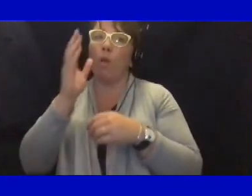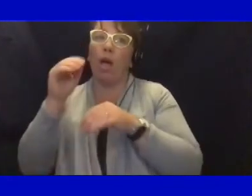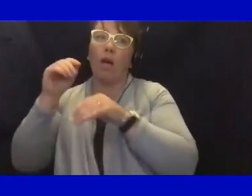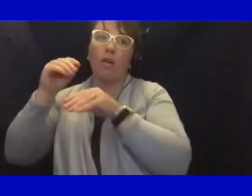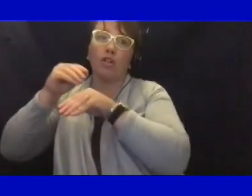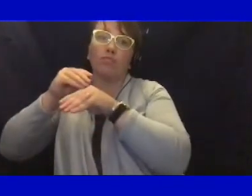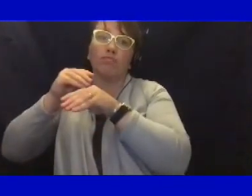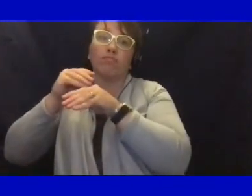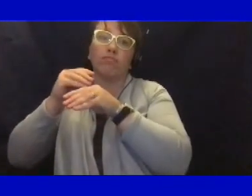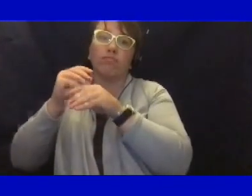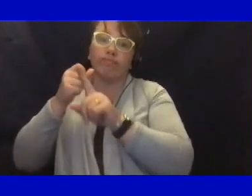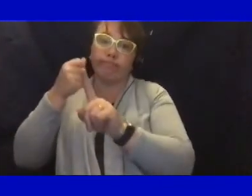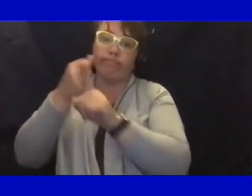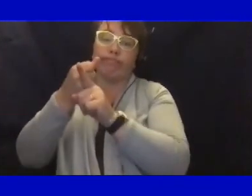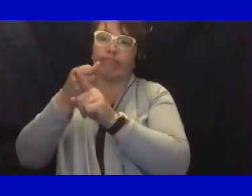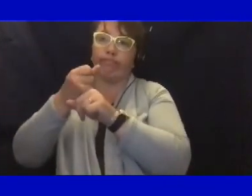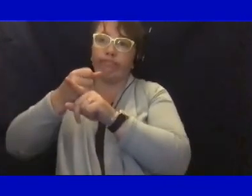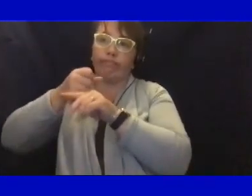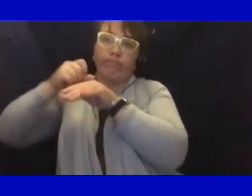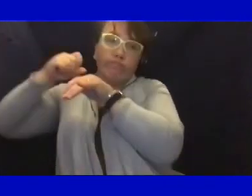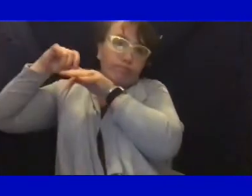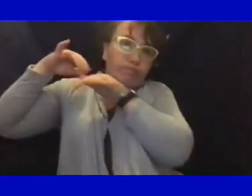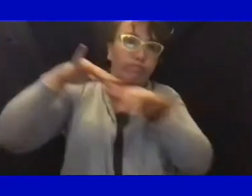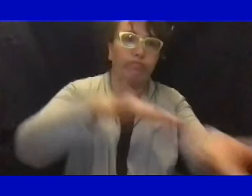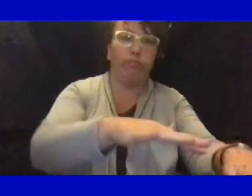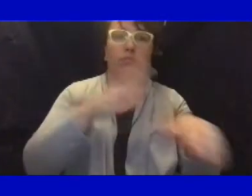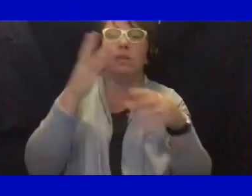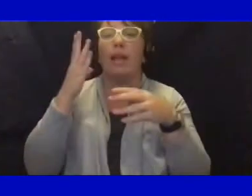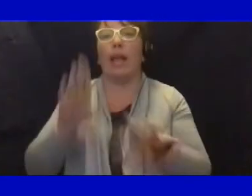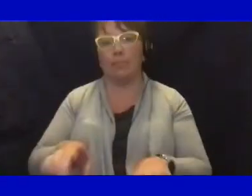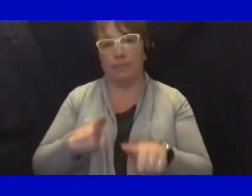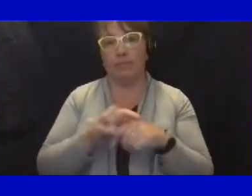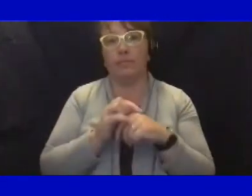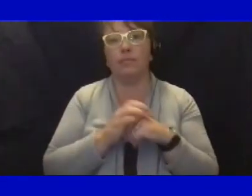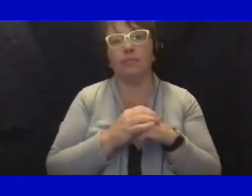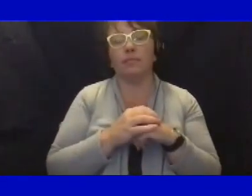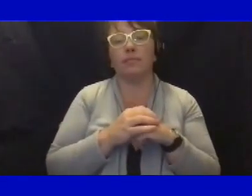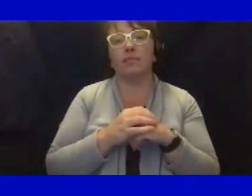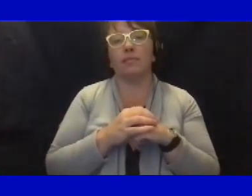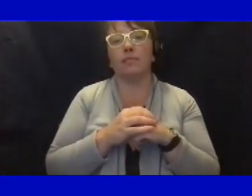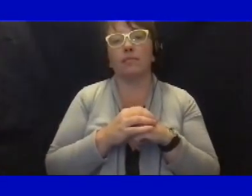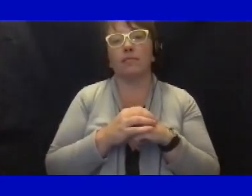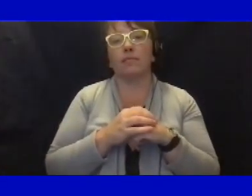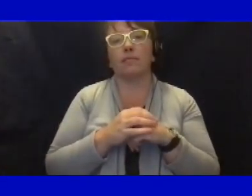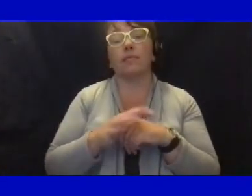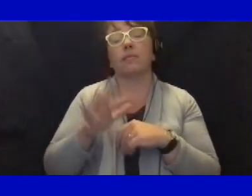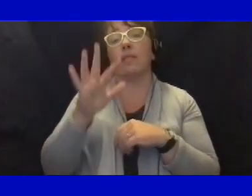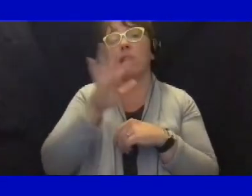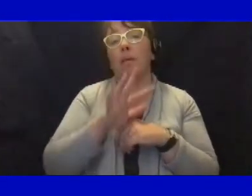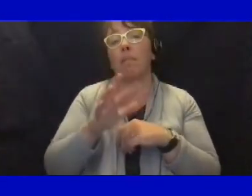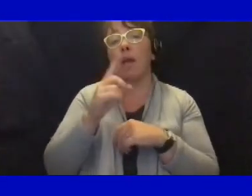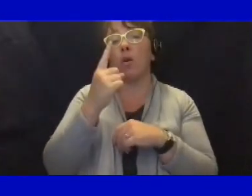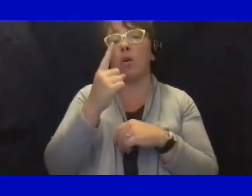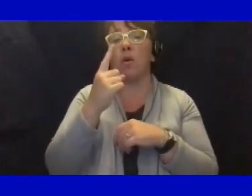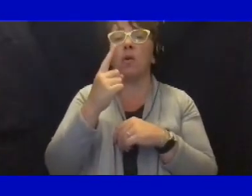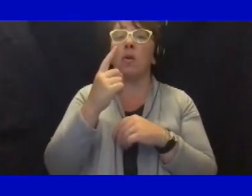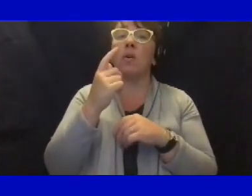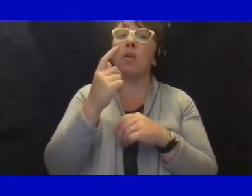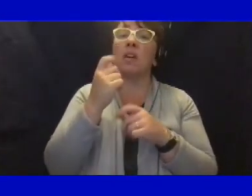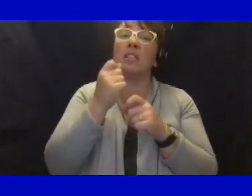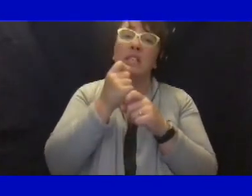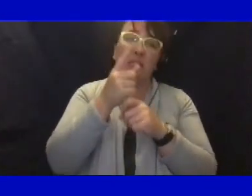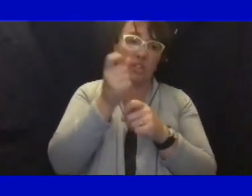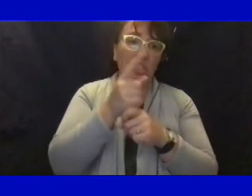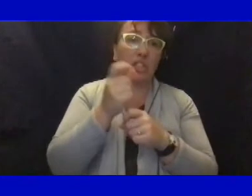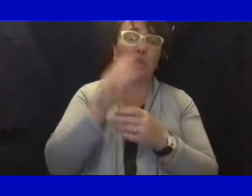for the vegetation to recover and the mountain to heal. So each year, the impacts from the fire will be less and less and less. But we will